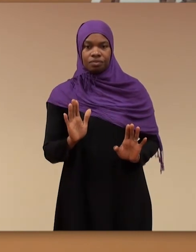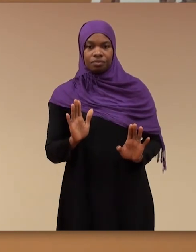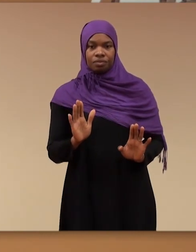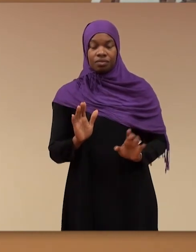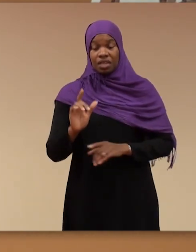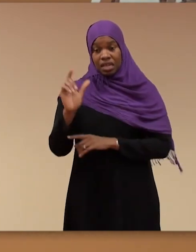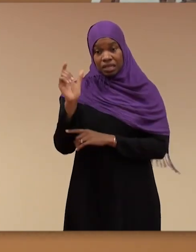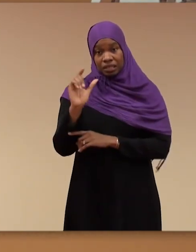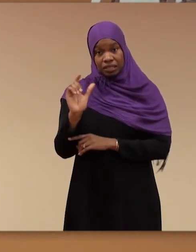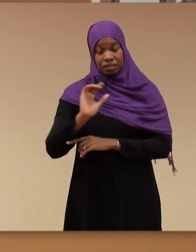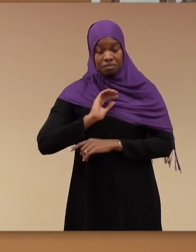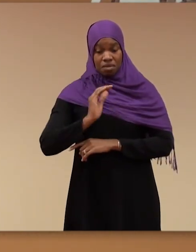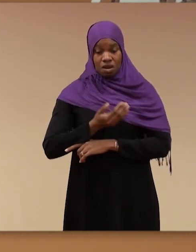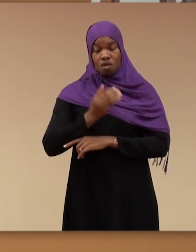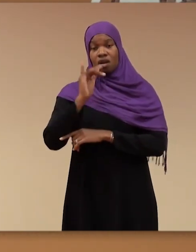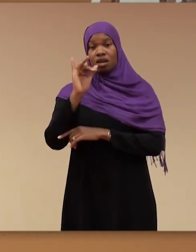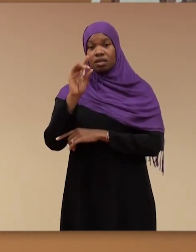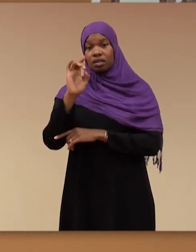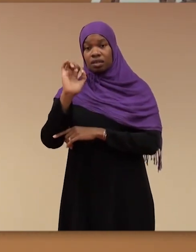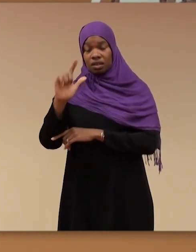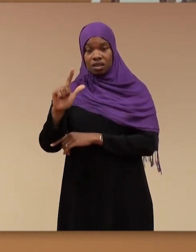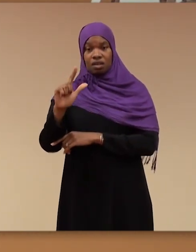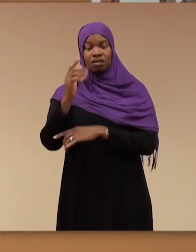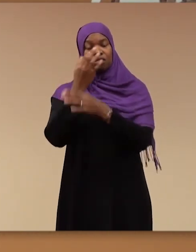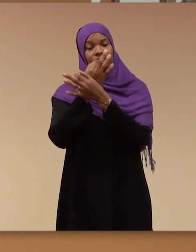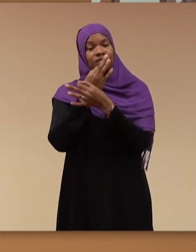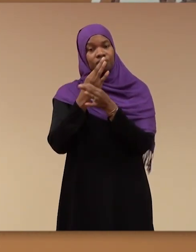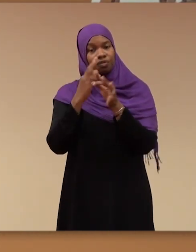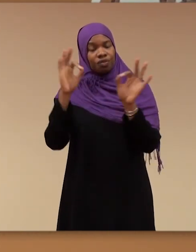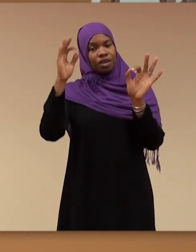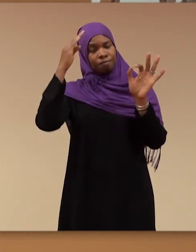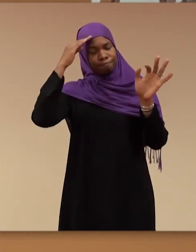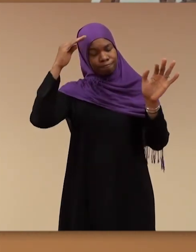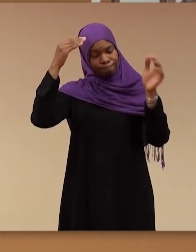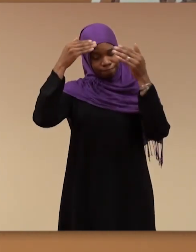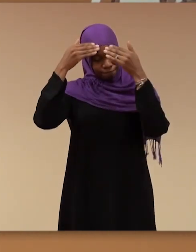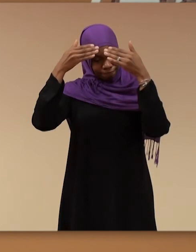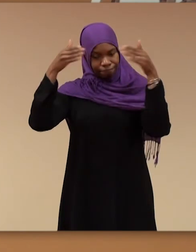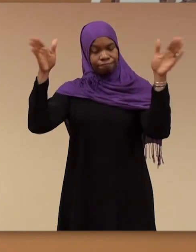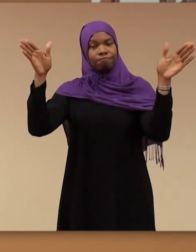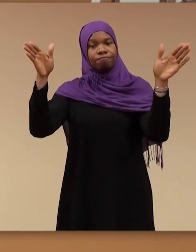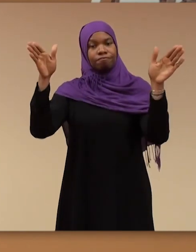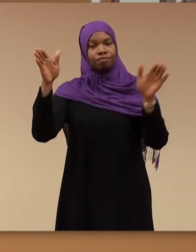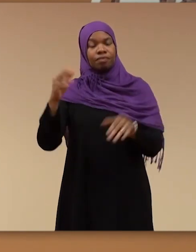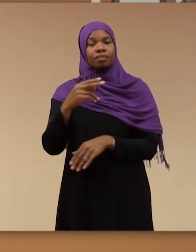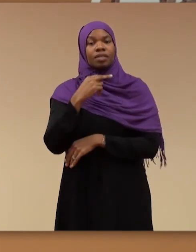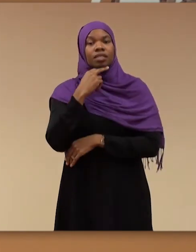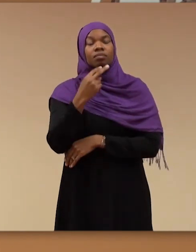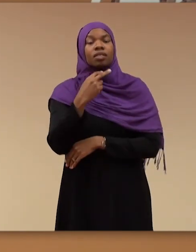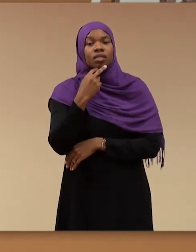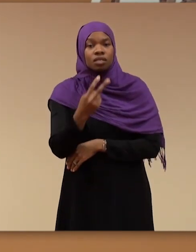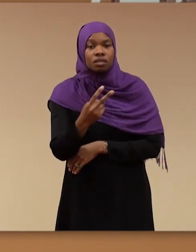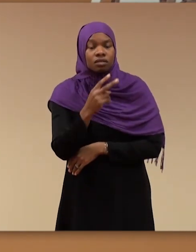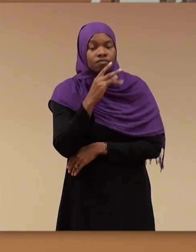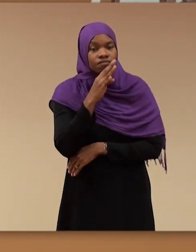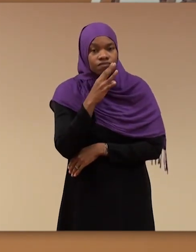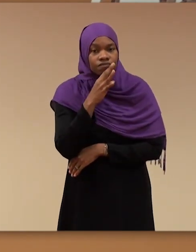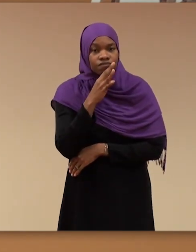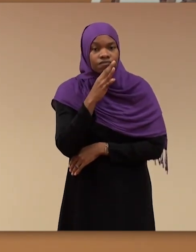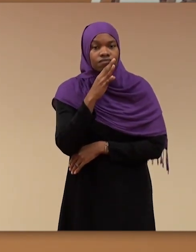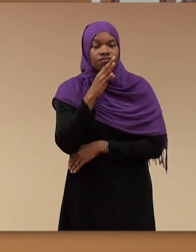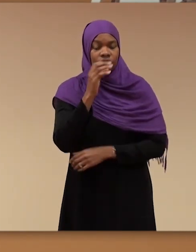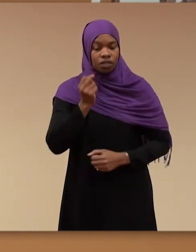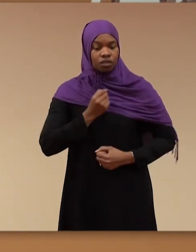is the freedom of conscience, the freedom of speech, the freedom of